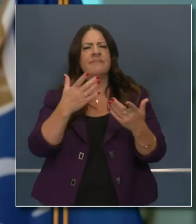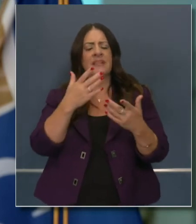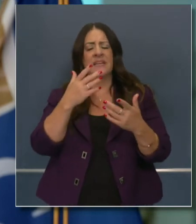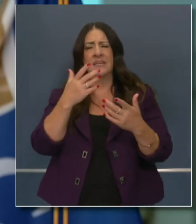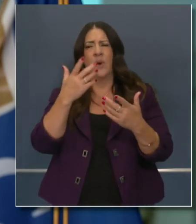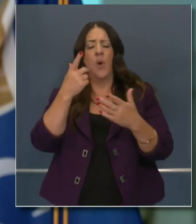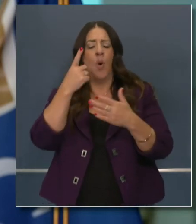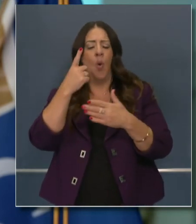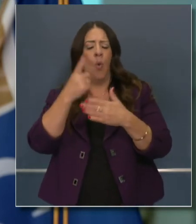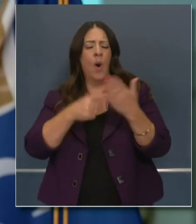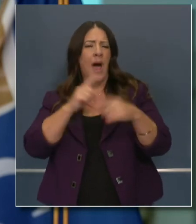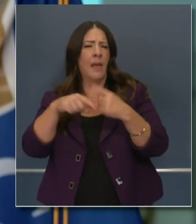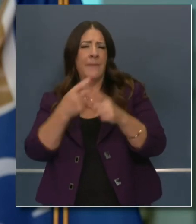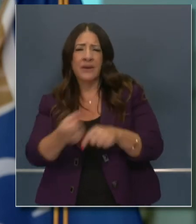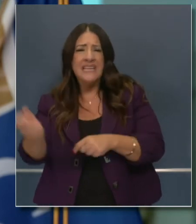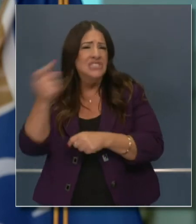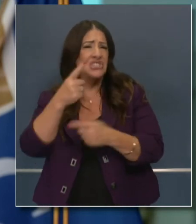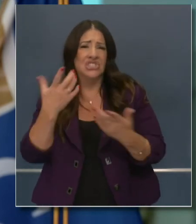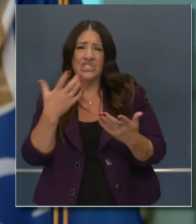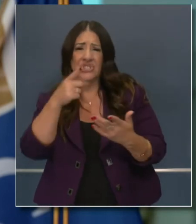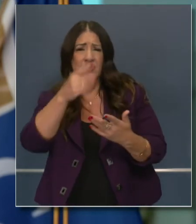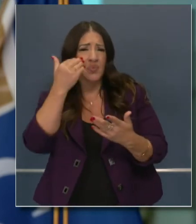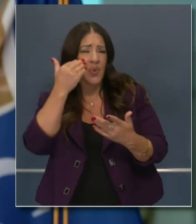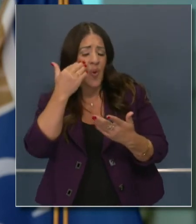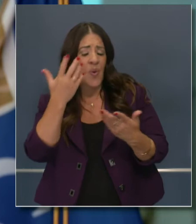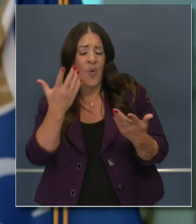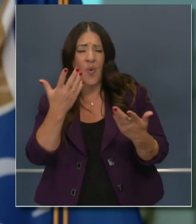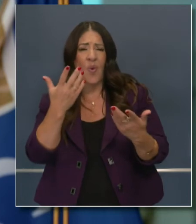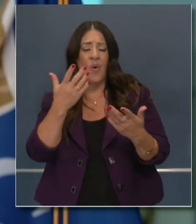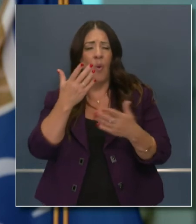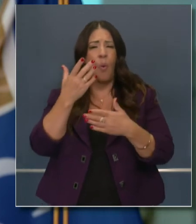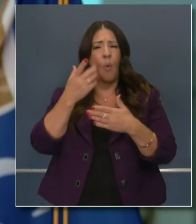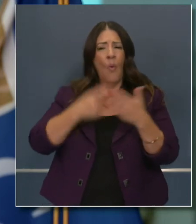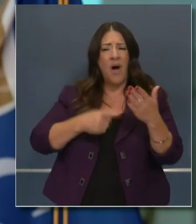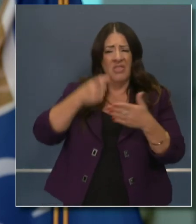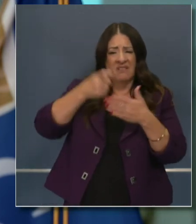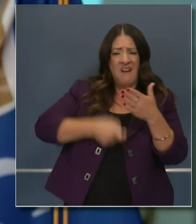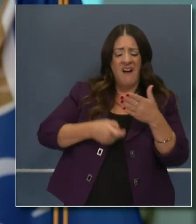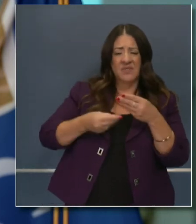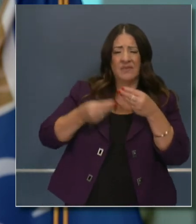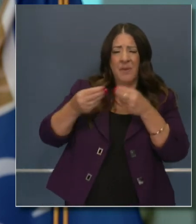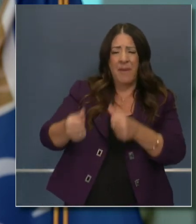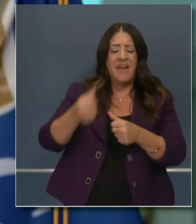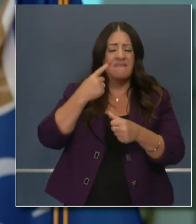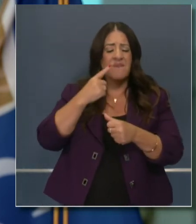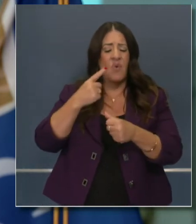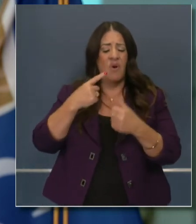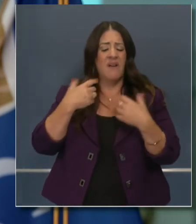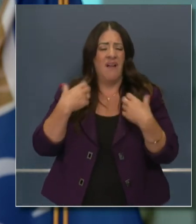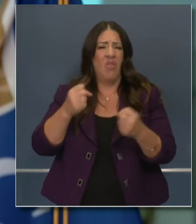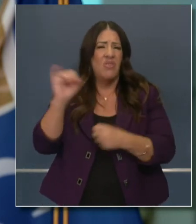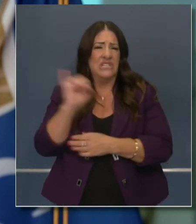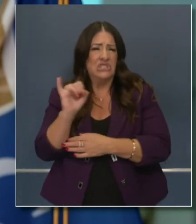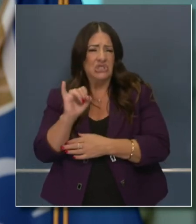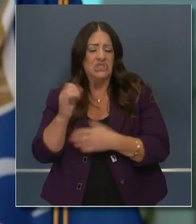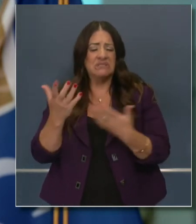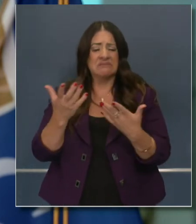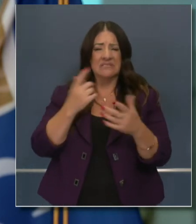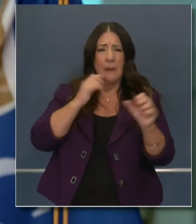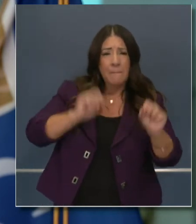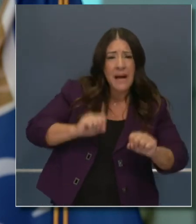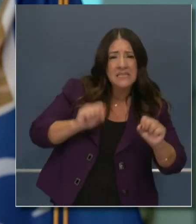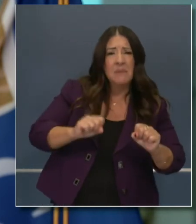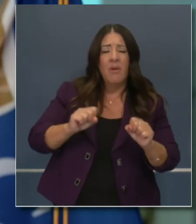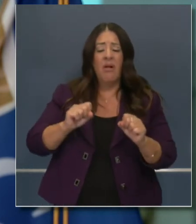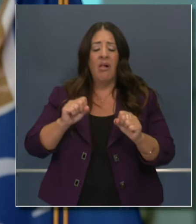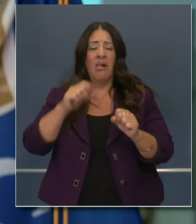next year, is there anything realistically on the healthcare costs or expansion effort that will be realistically possible that's